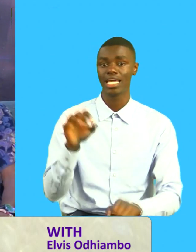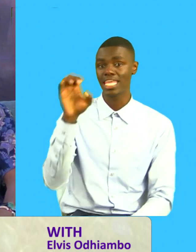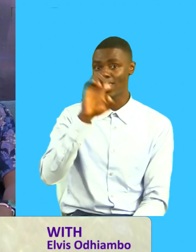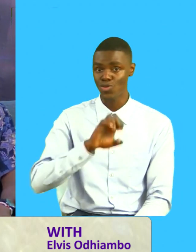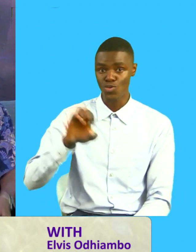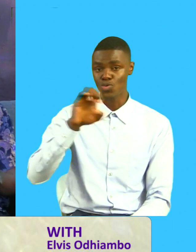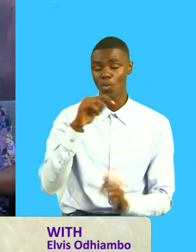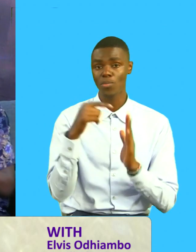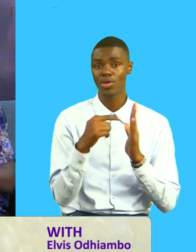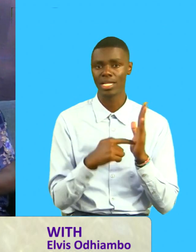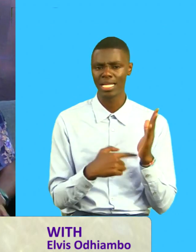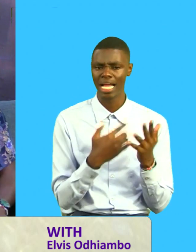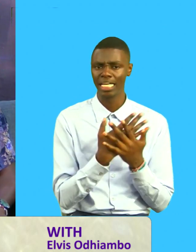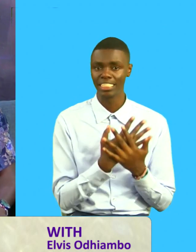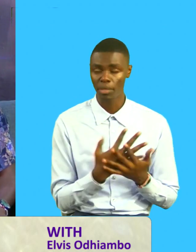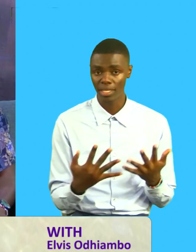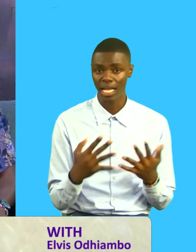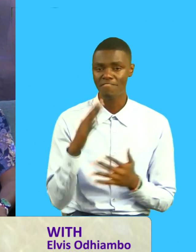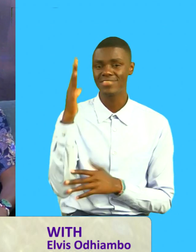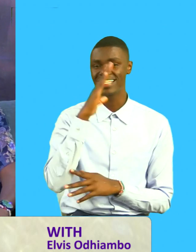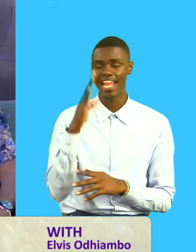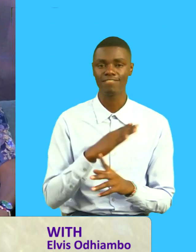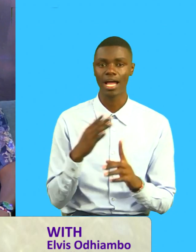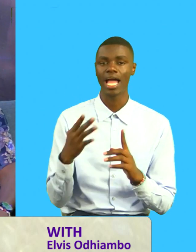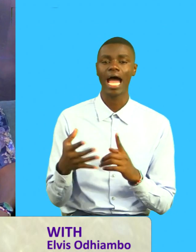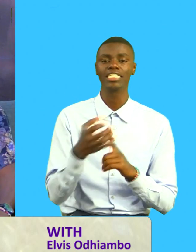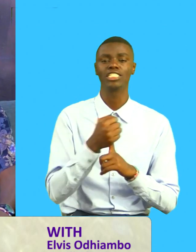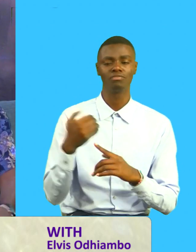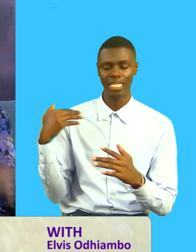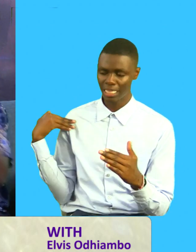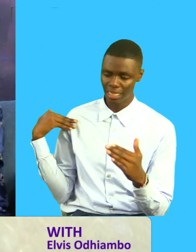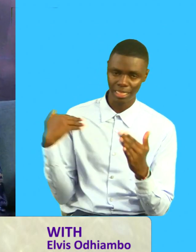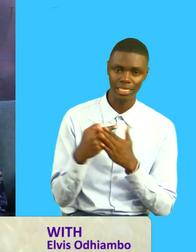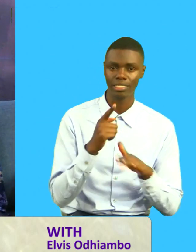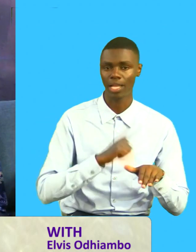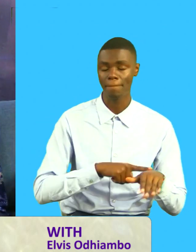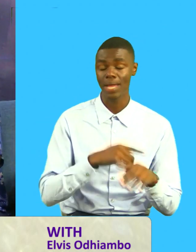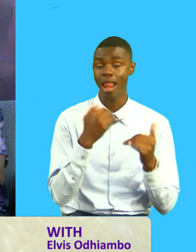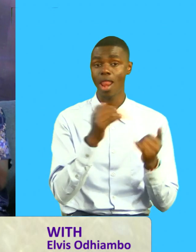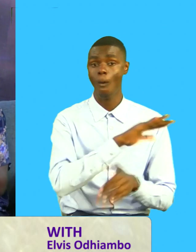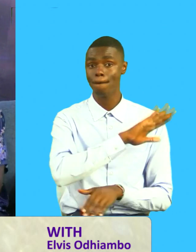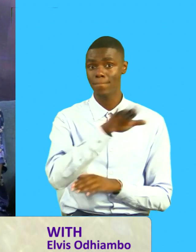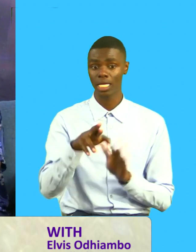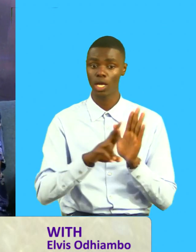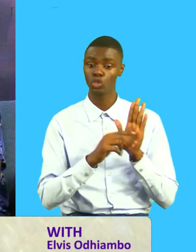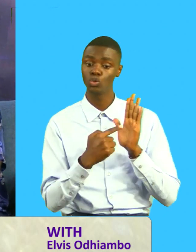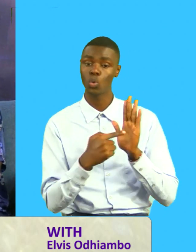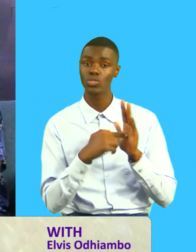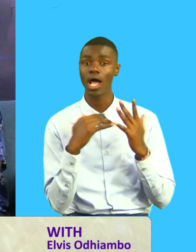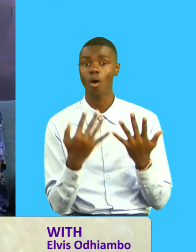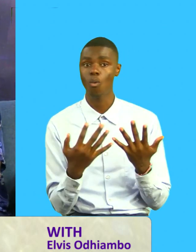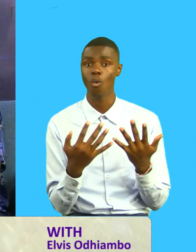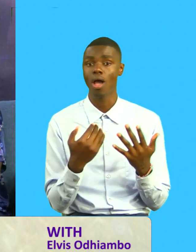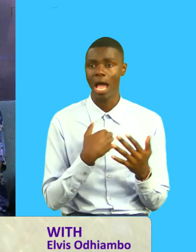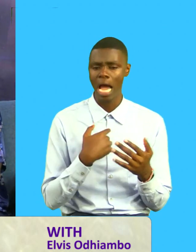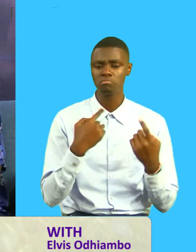League for something they've not quite achieved in quite a long time. With them coming back this season reflects how they've also had